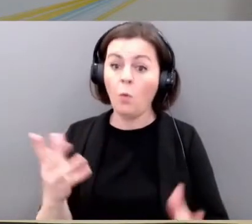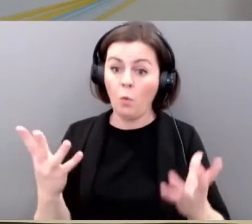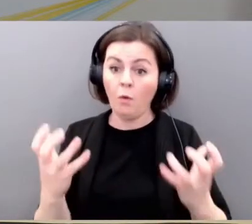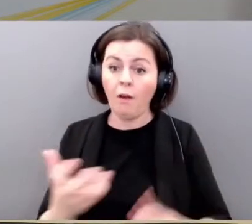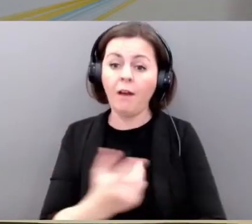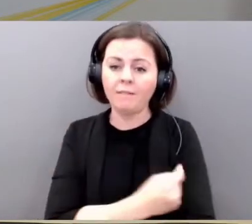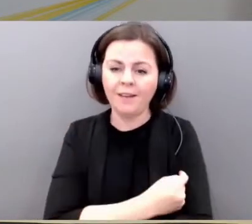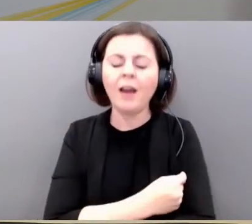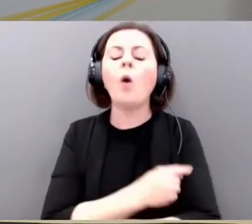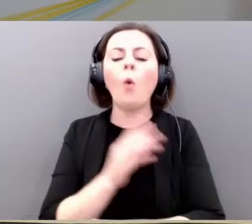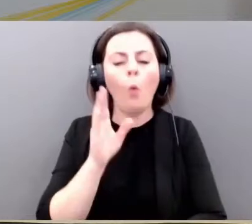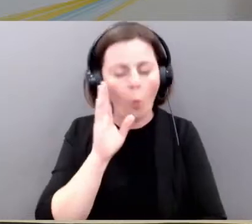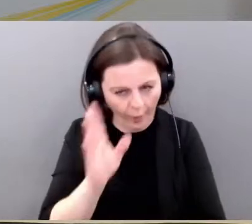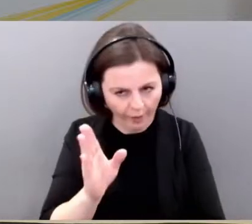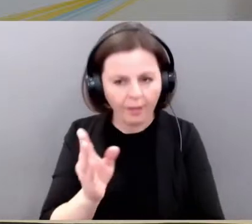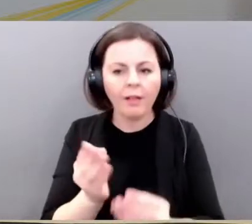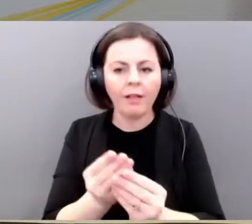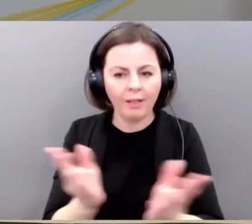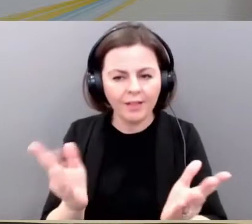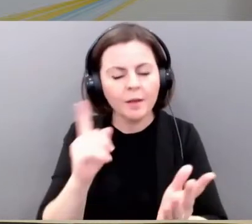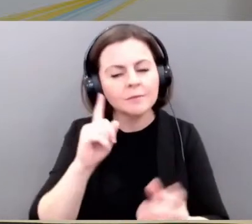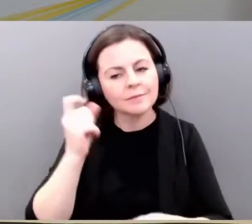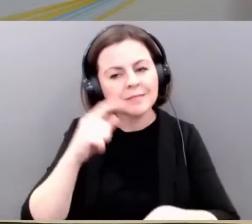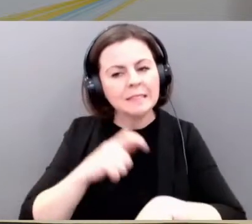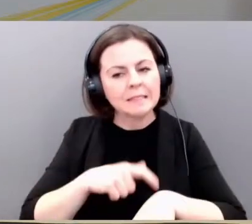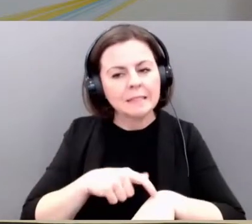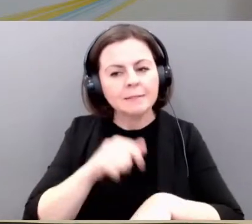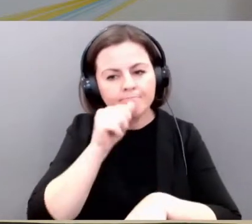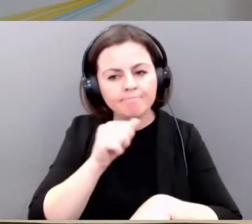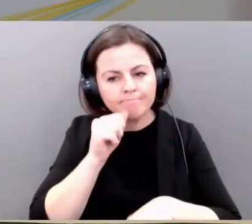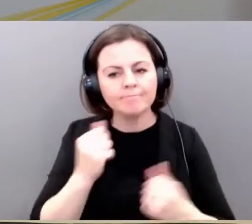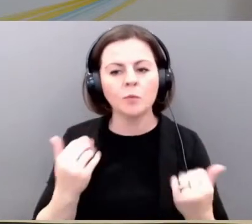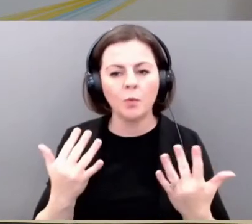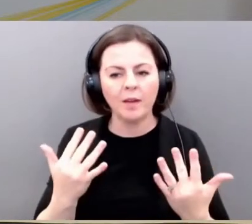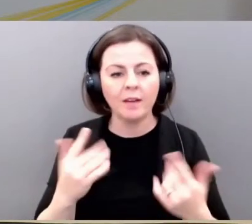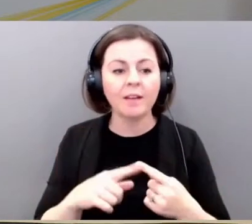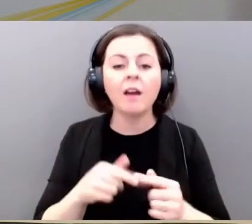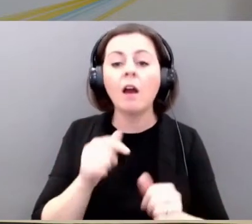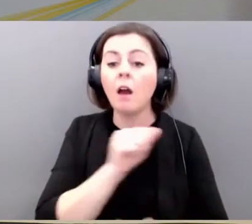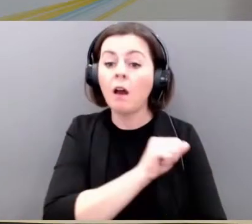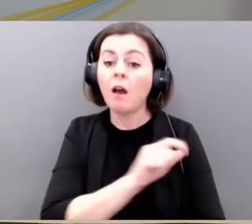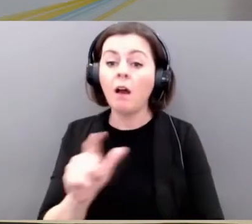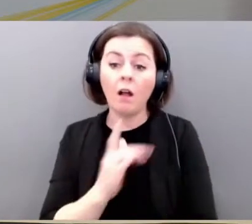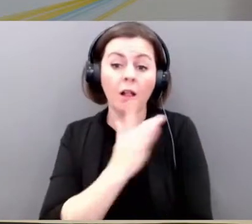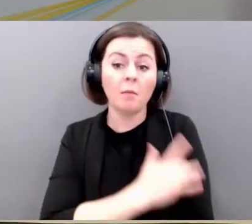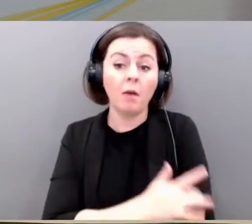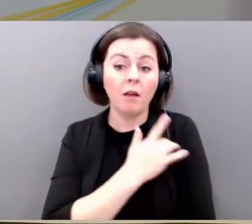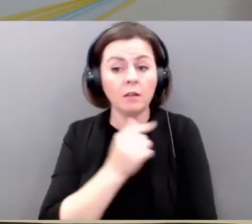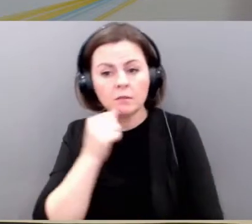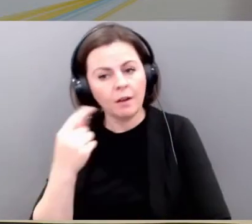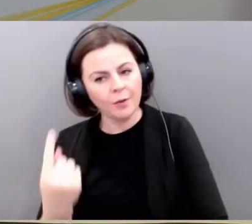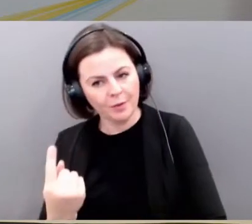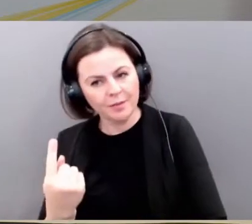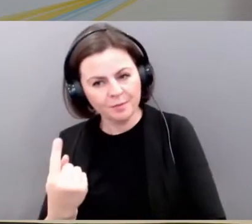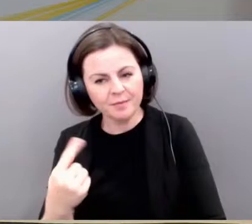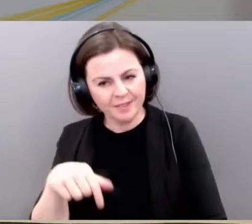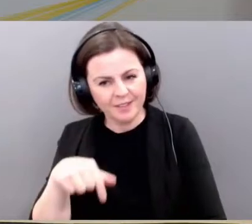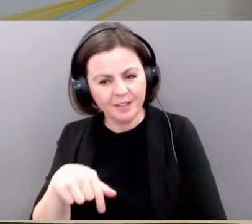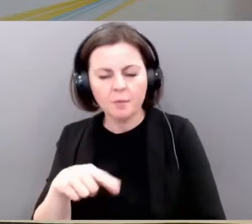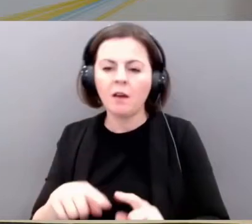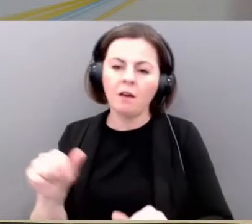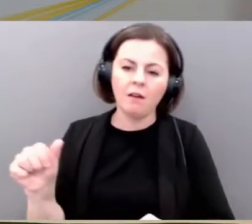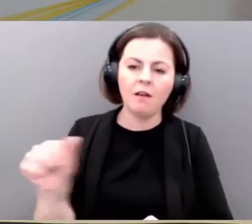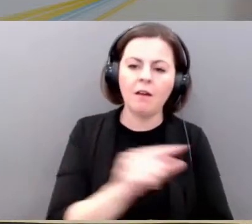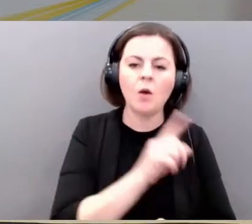Every province, not just PEI, will be getting vaccine in small amounts. This first vaccine that's arriving,